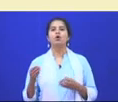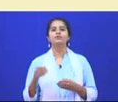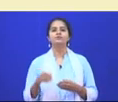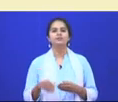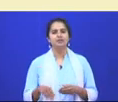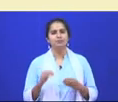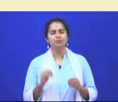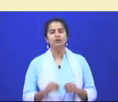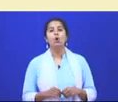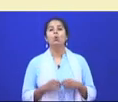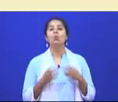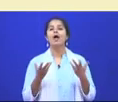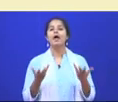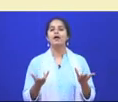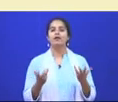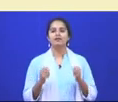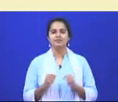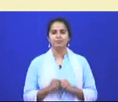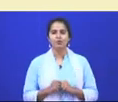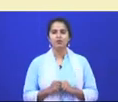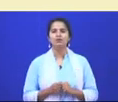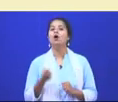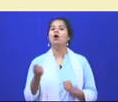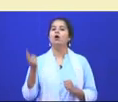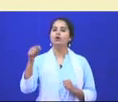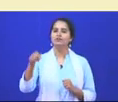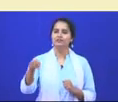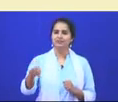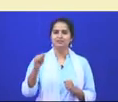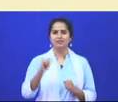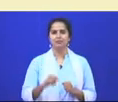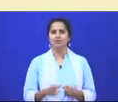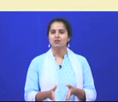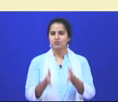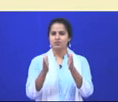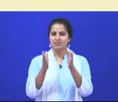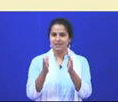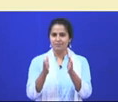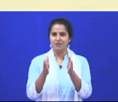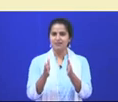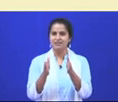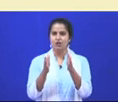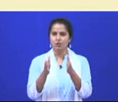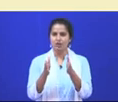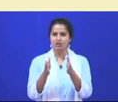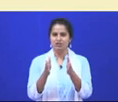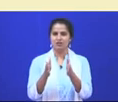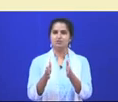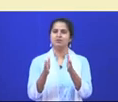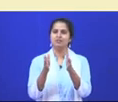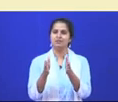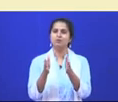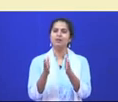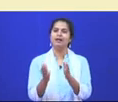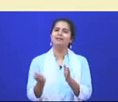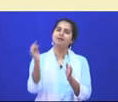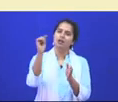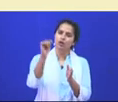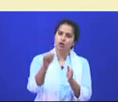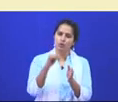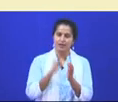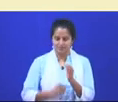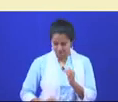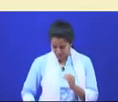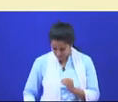is on the table, where is the book? On the table. So the table is the location. So the table will get